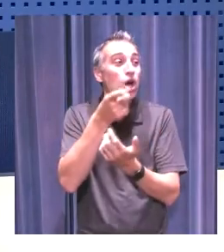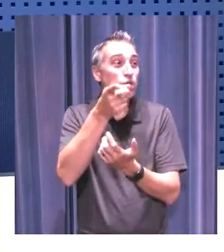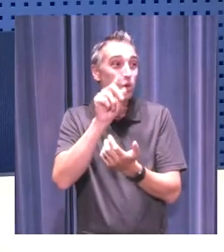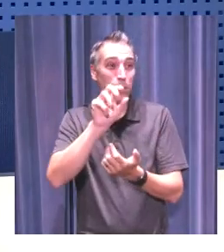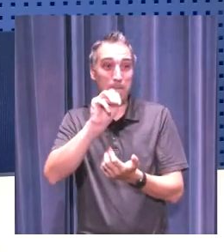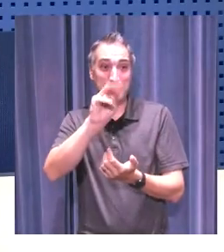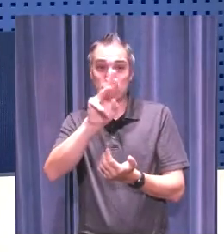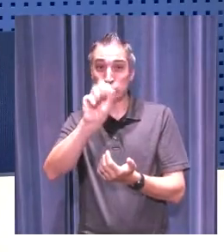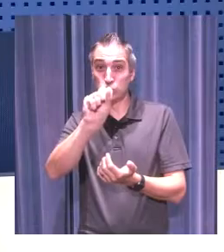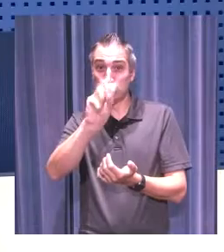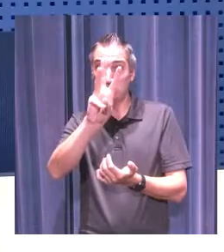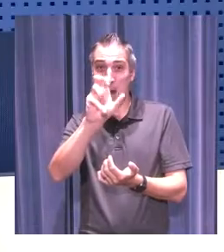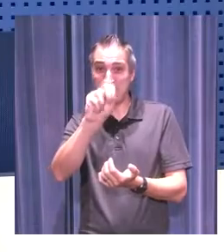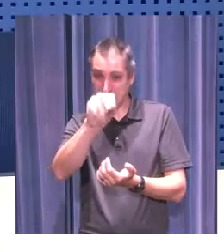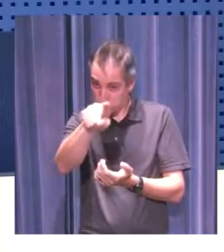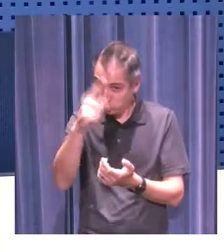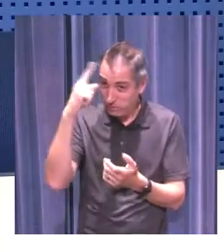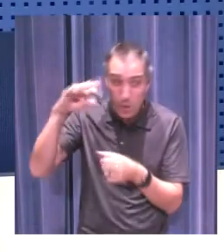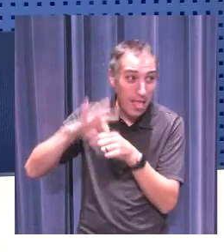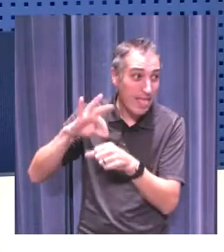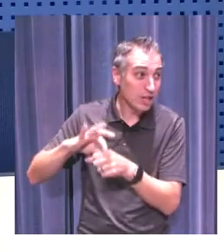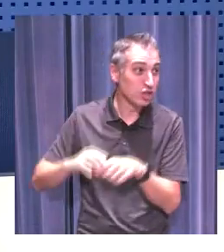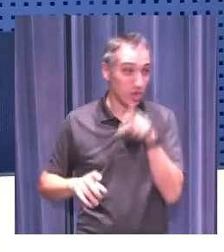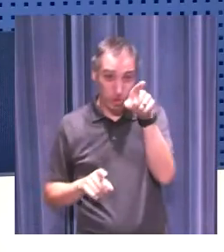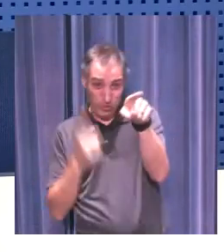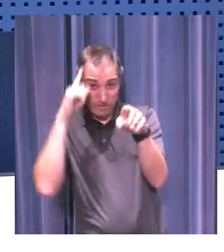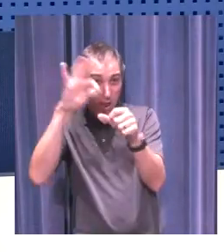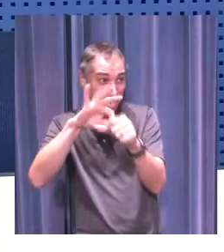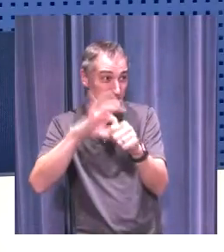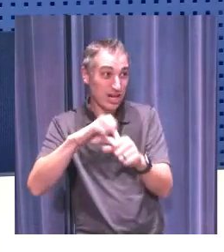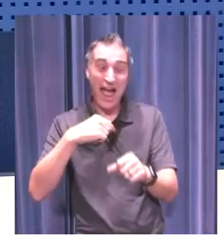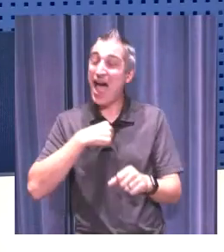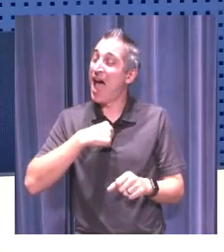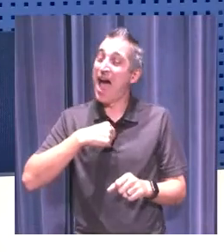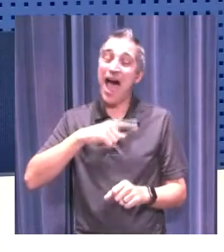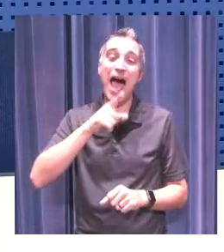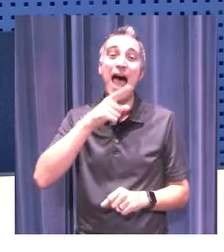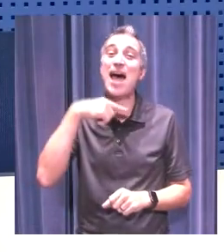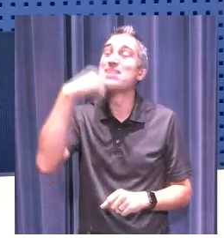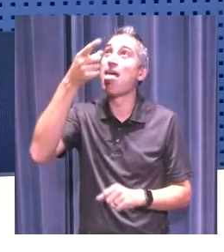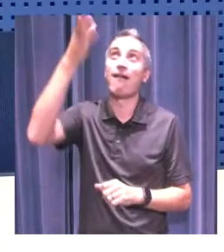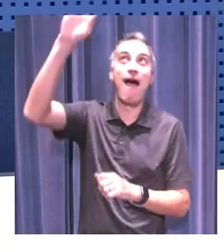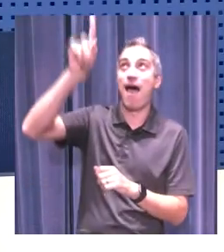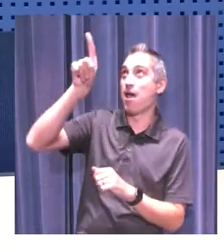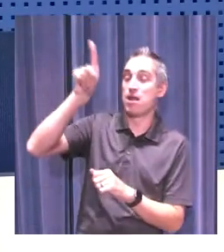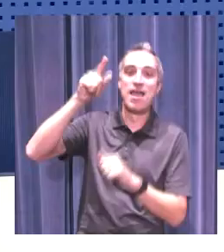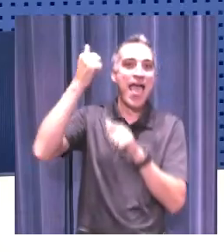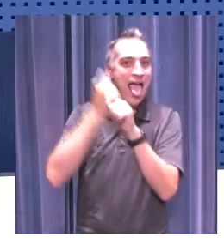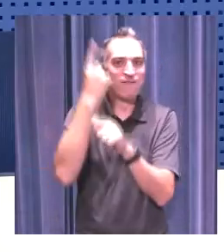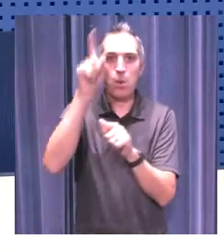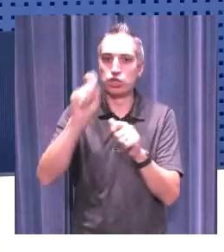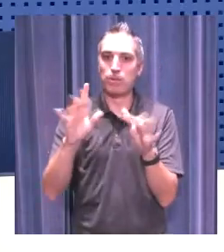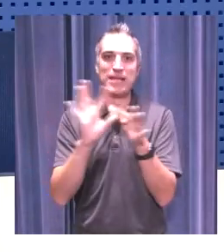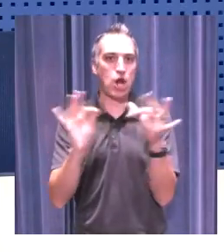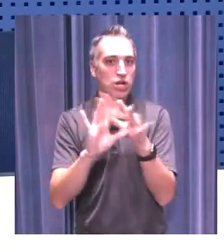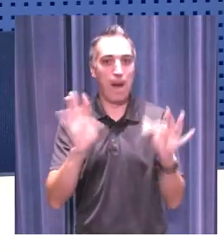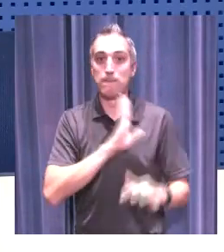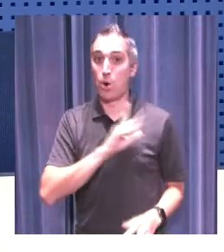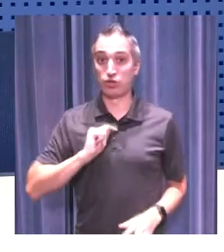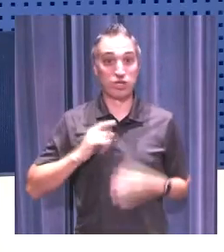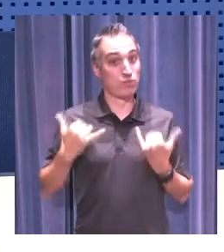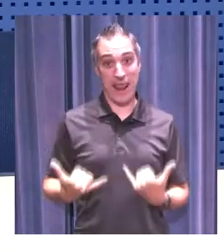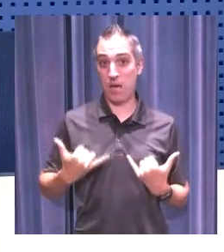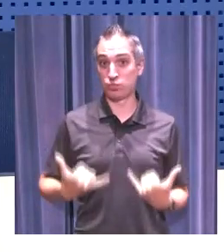for election. Aren't you up for election? I swear to God, man, everybody should be talking about trustees right